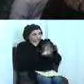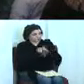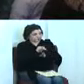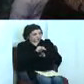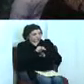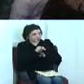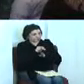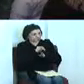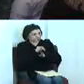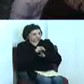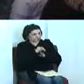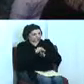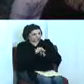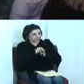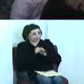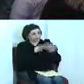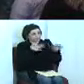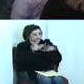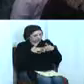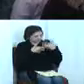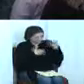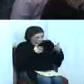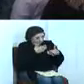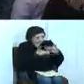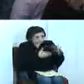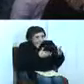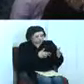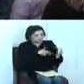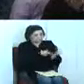walking forward and standing here and saying yes.